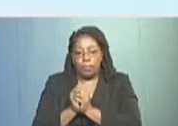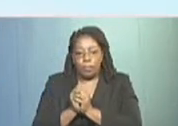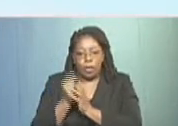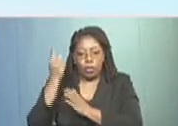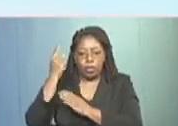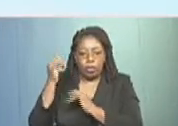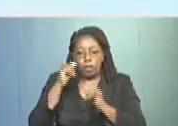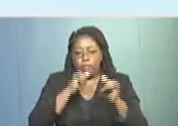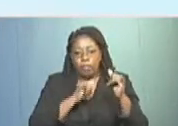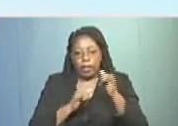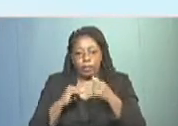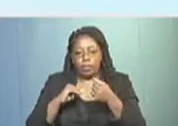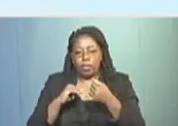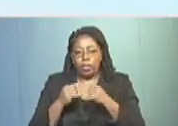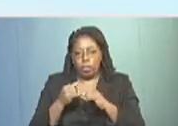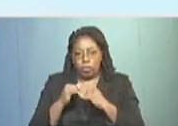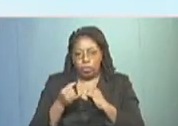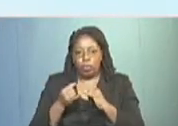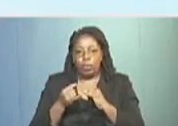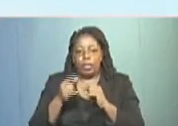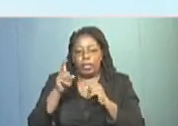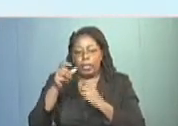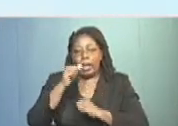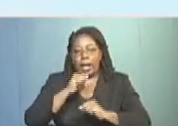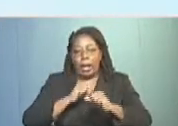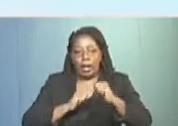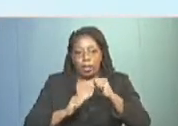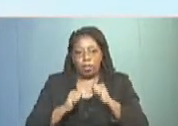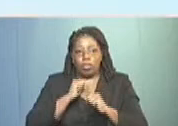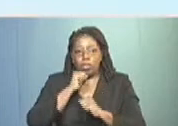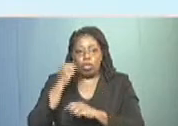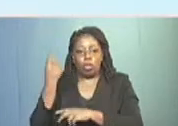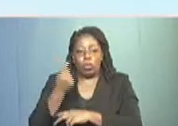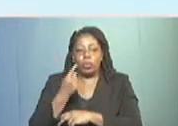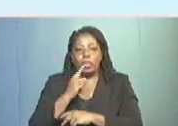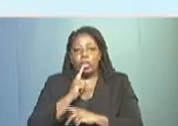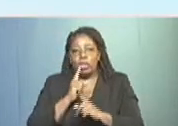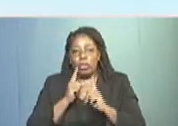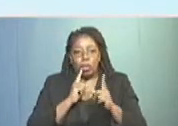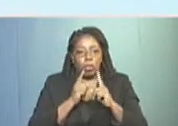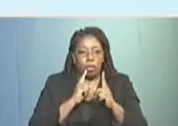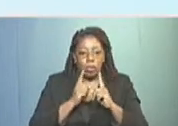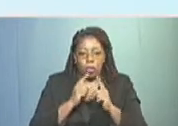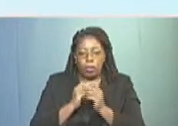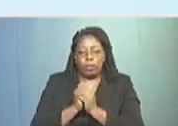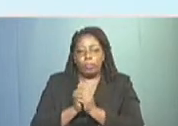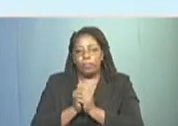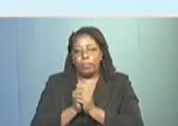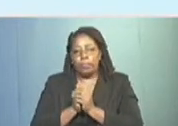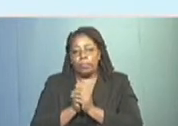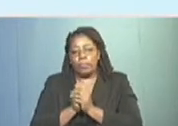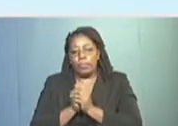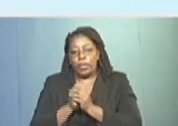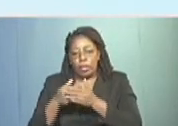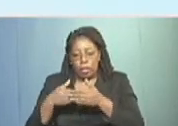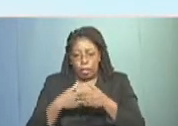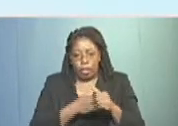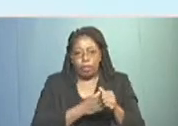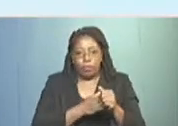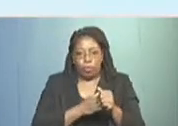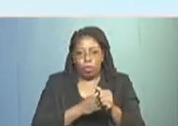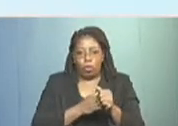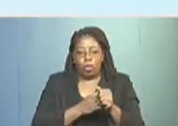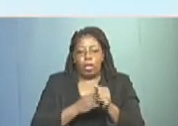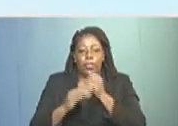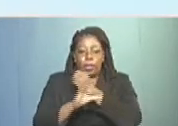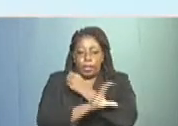gender-based violence, an issue warranting action and not just lip service. Behind the charge, chair of the Caribbean Women in